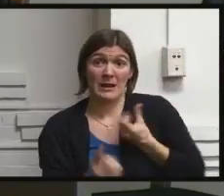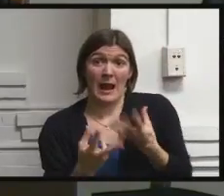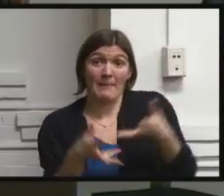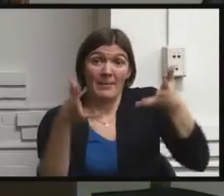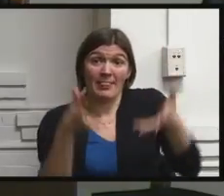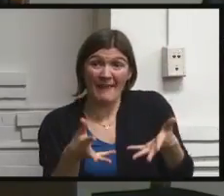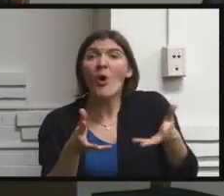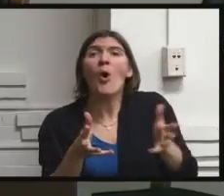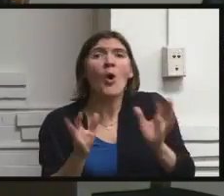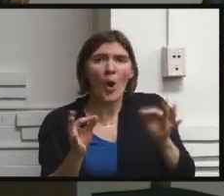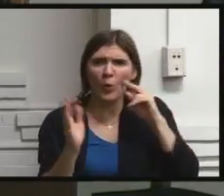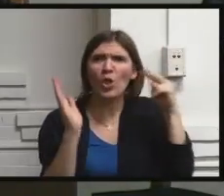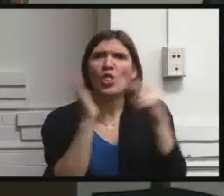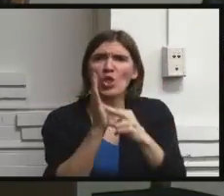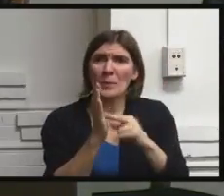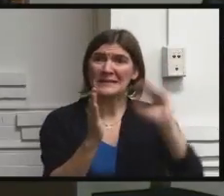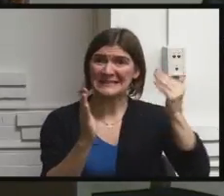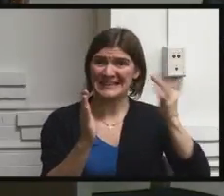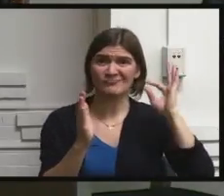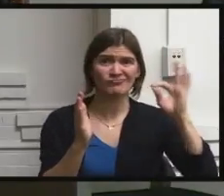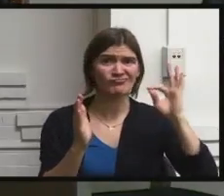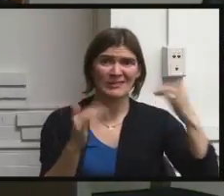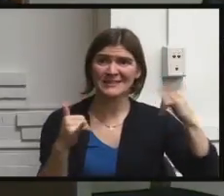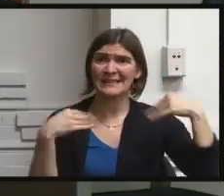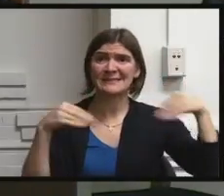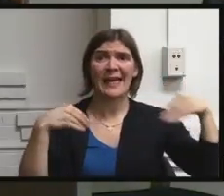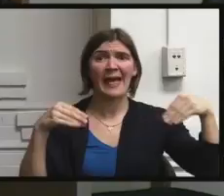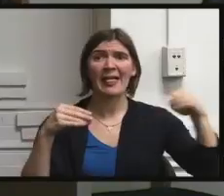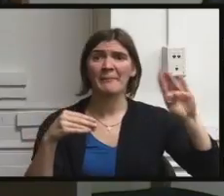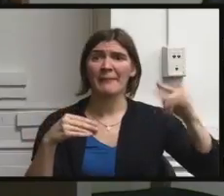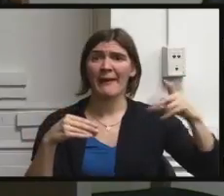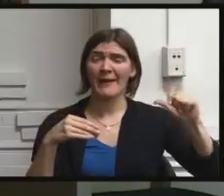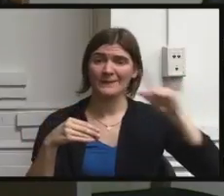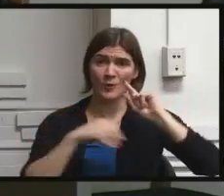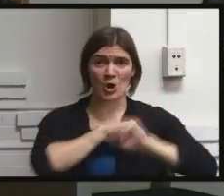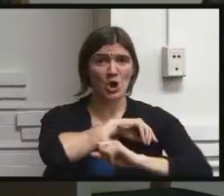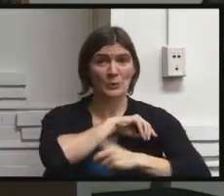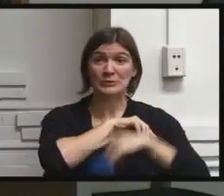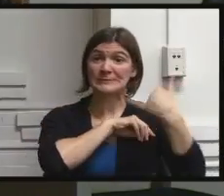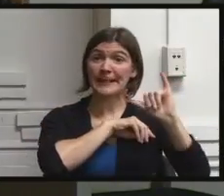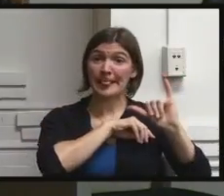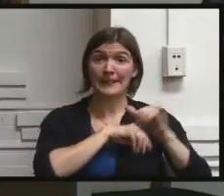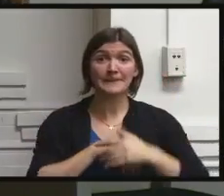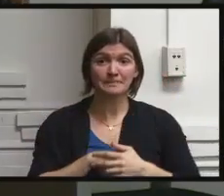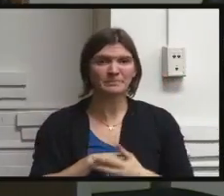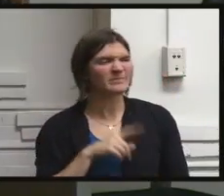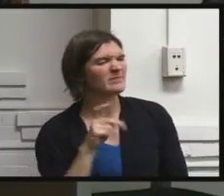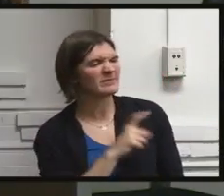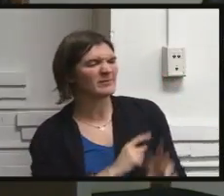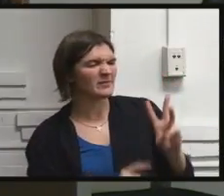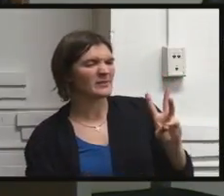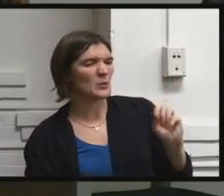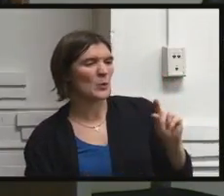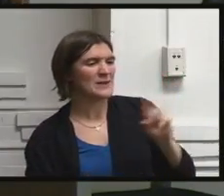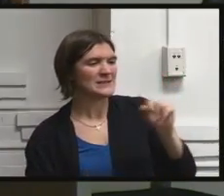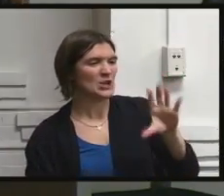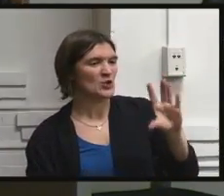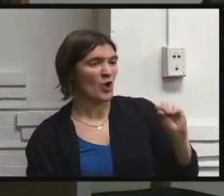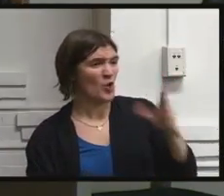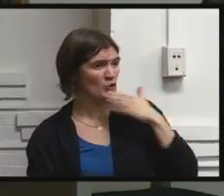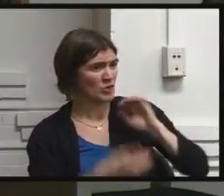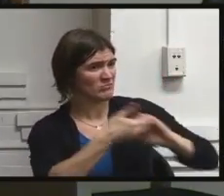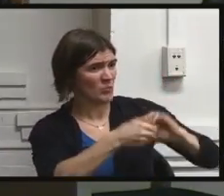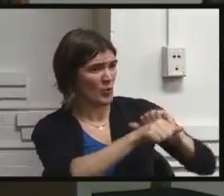that tomorrow, and we can take a look at that next month and see where we stand after the 6 months. How is Waste Zero bags? They've been